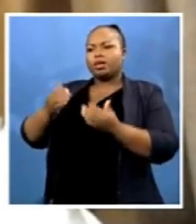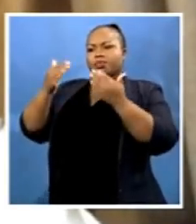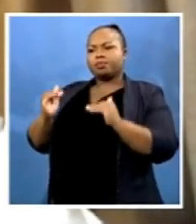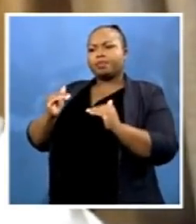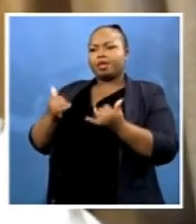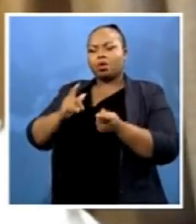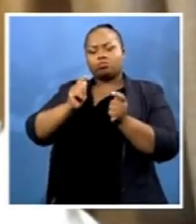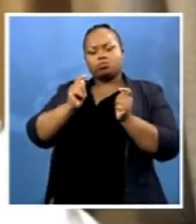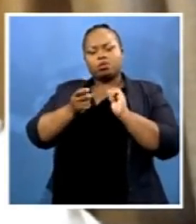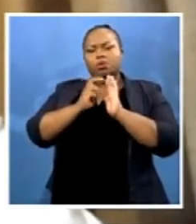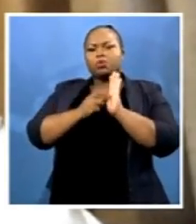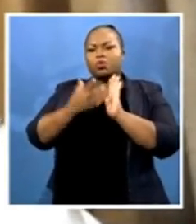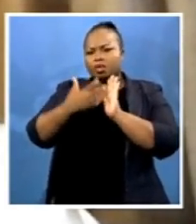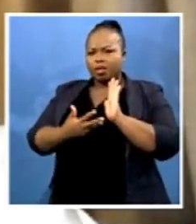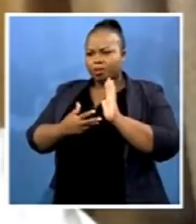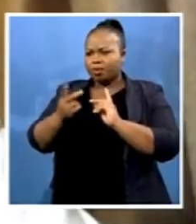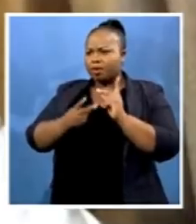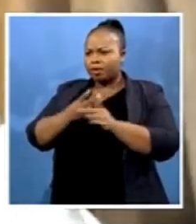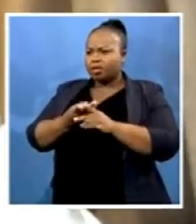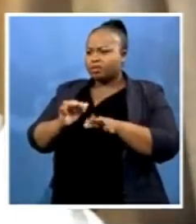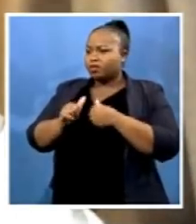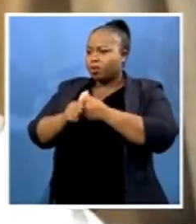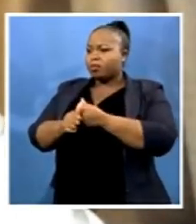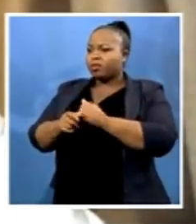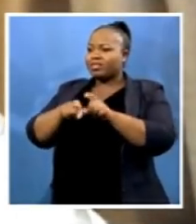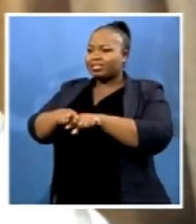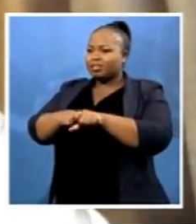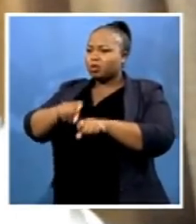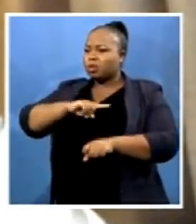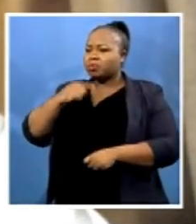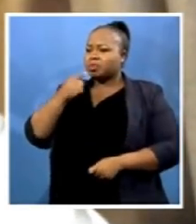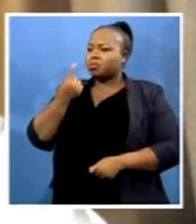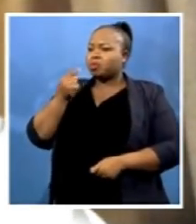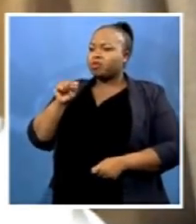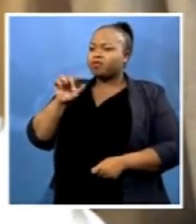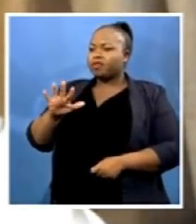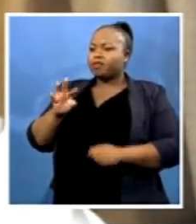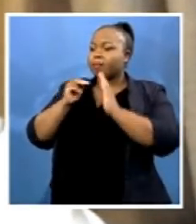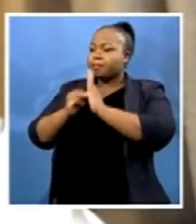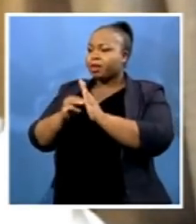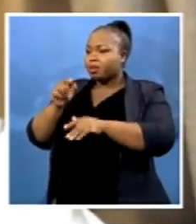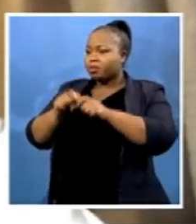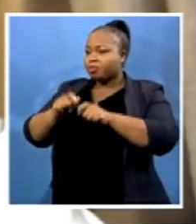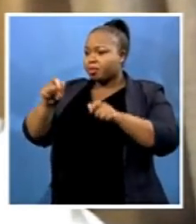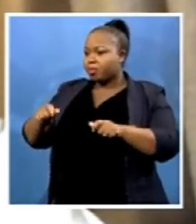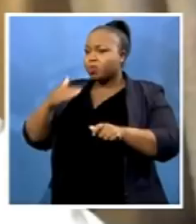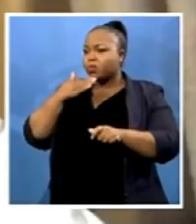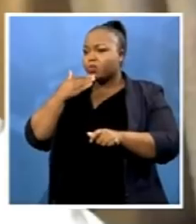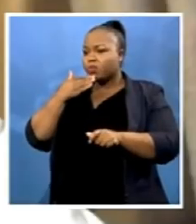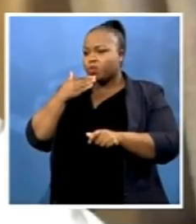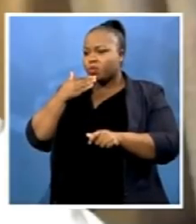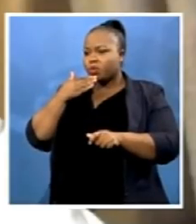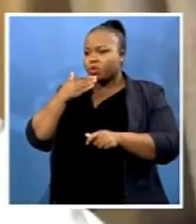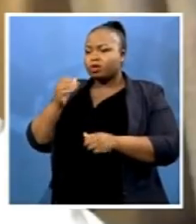testing now that there's about 1.5 million people emerging from their homes from tomorrow? Thank you. And